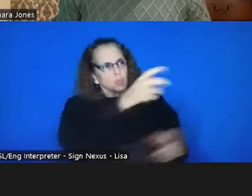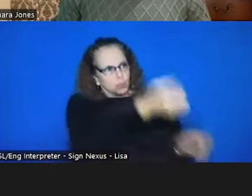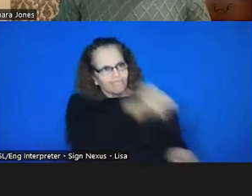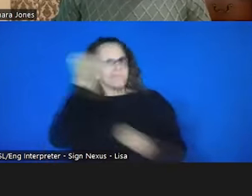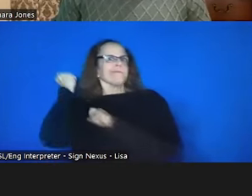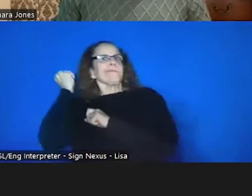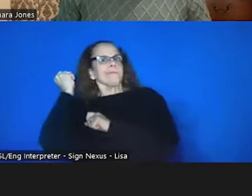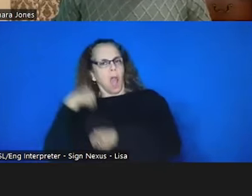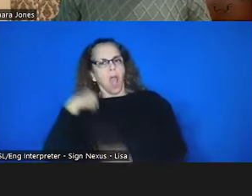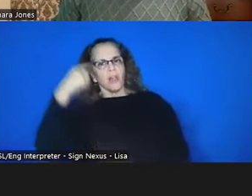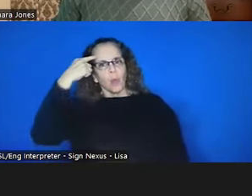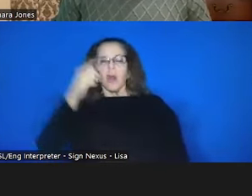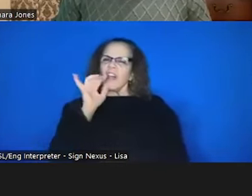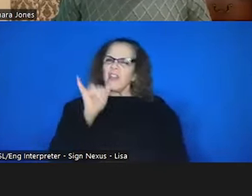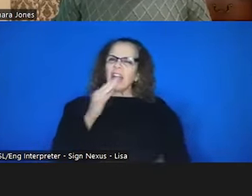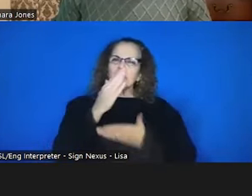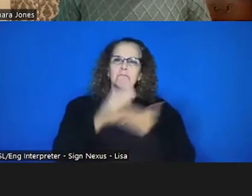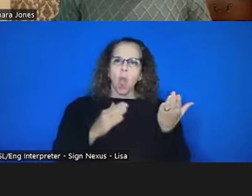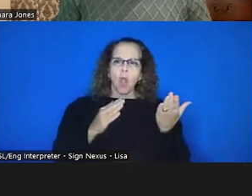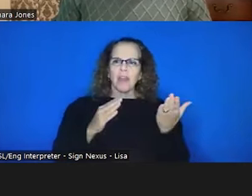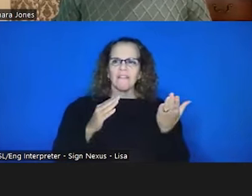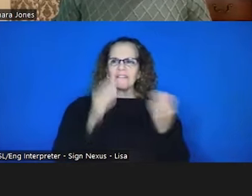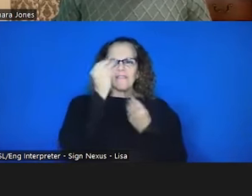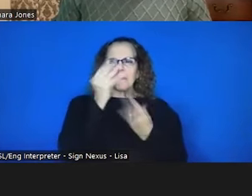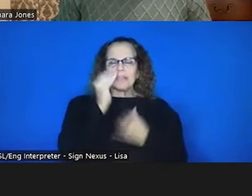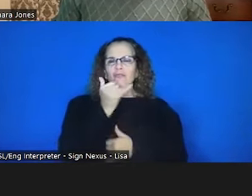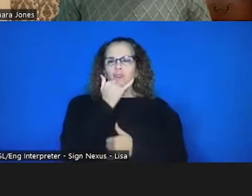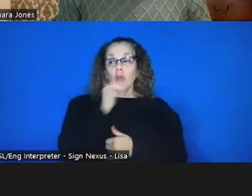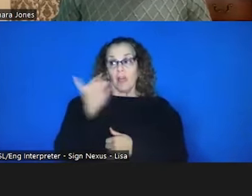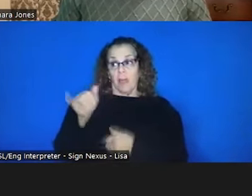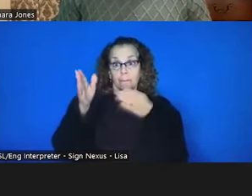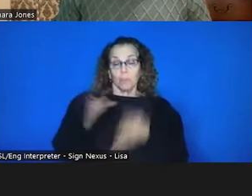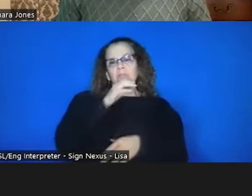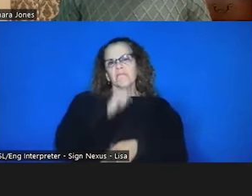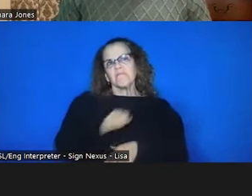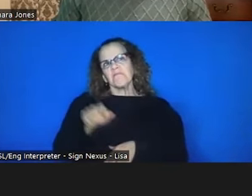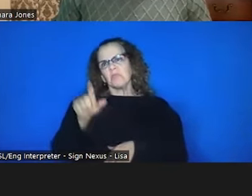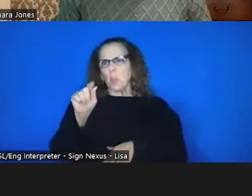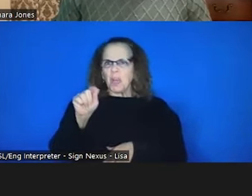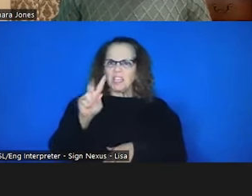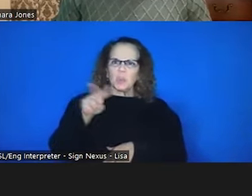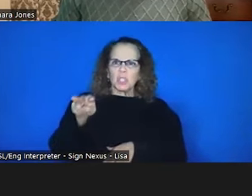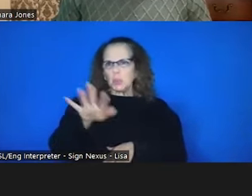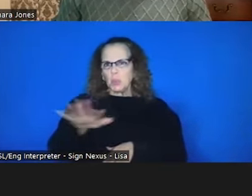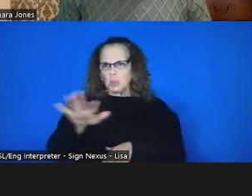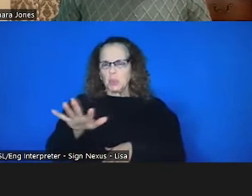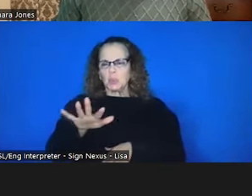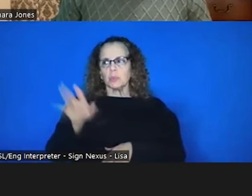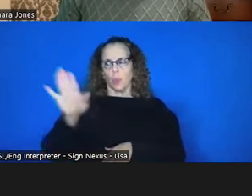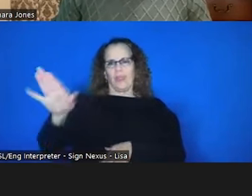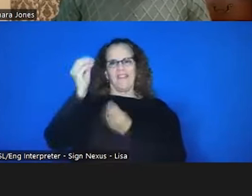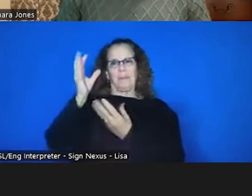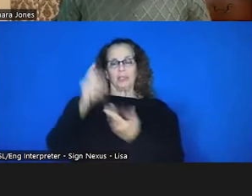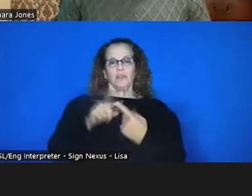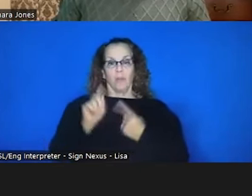and when I say this, this individual couldn't have been more than 21, 22 years old. Like, and so they're getting their information from the internet. And so what